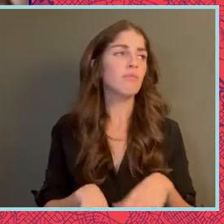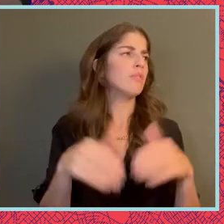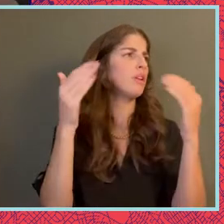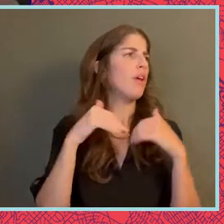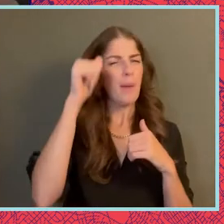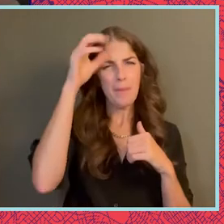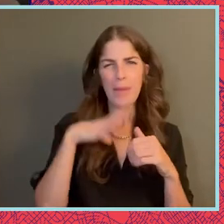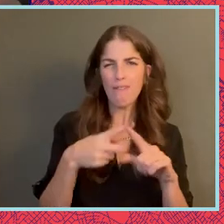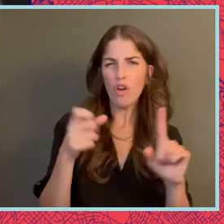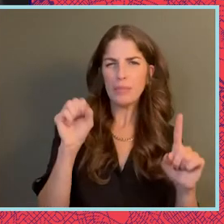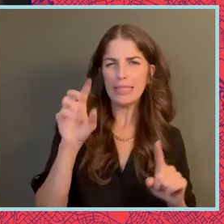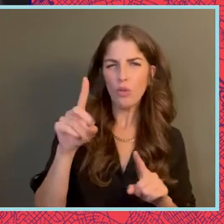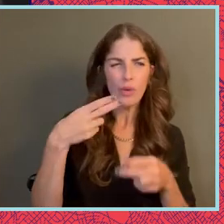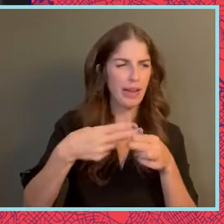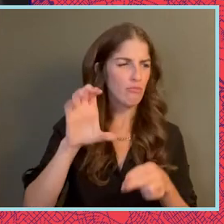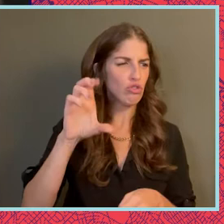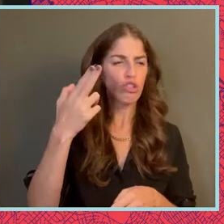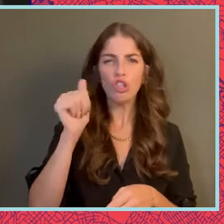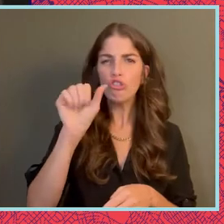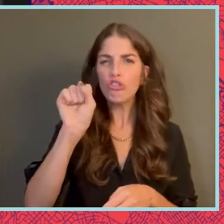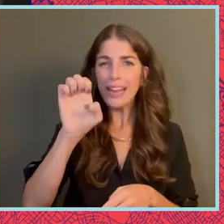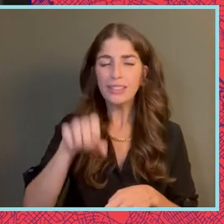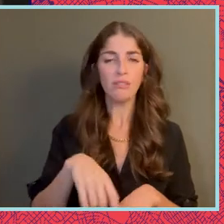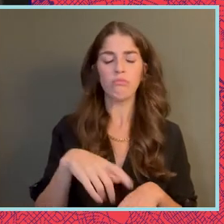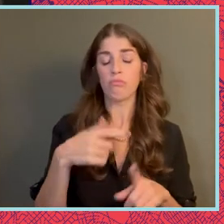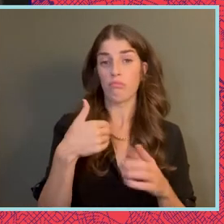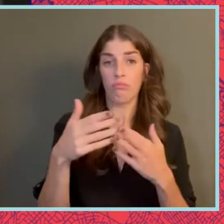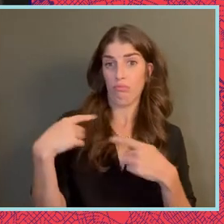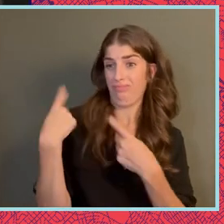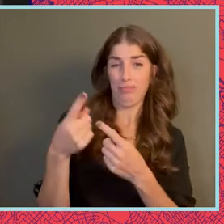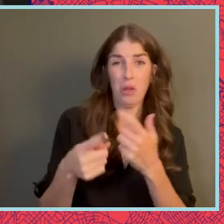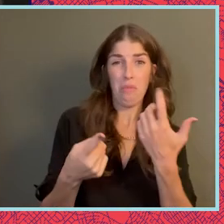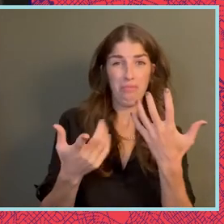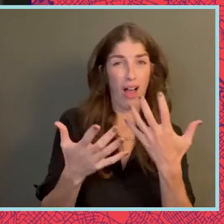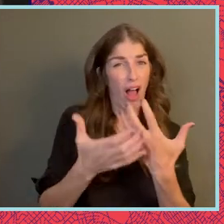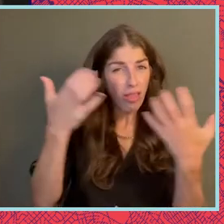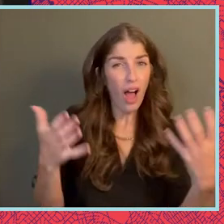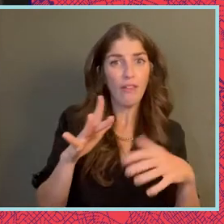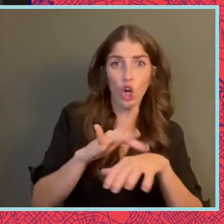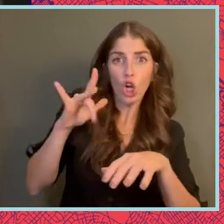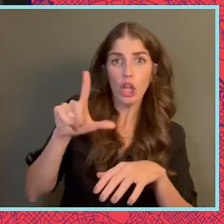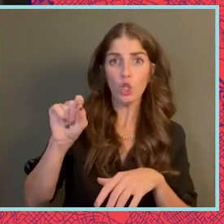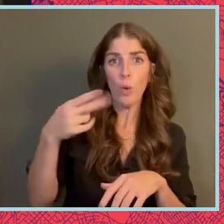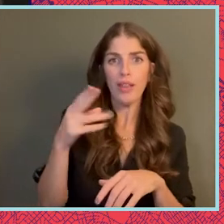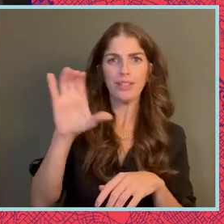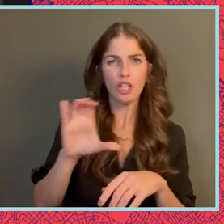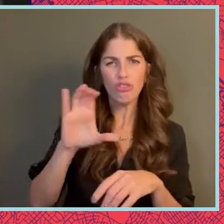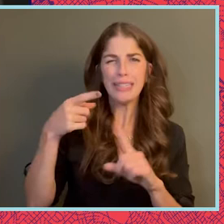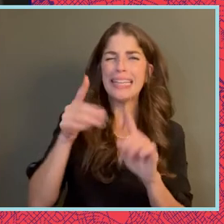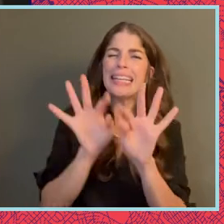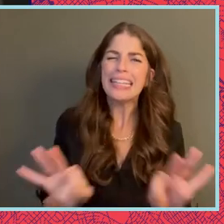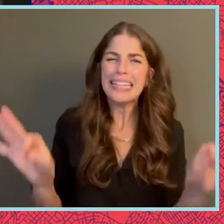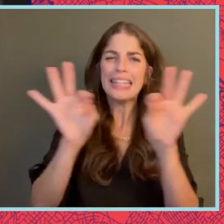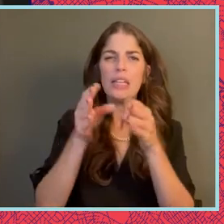There's a gentleman from South Dakota named Chase, who for much of the early 20th century was the key person in the